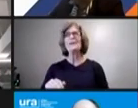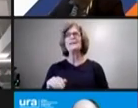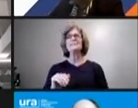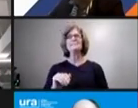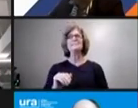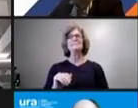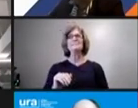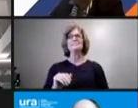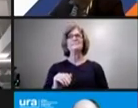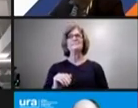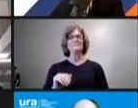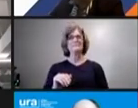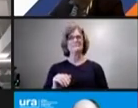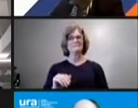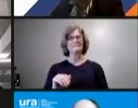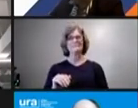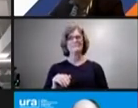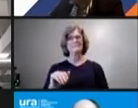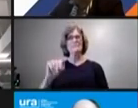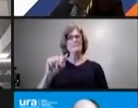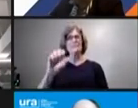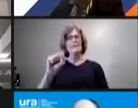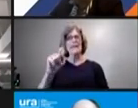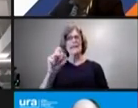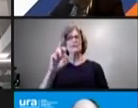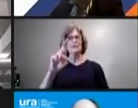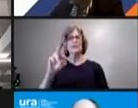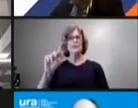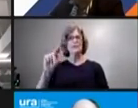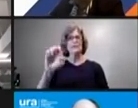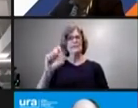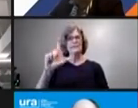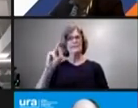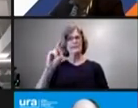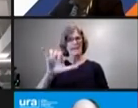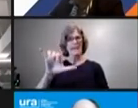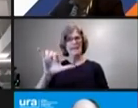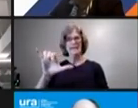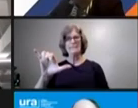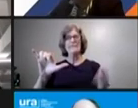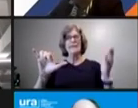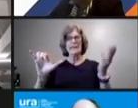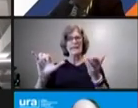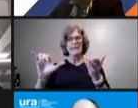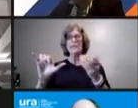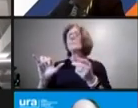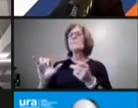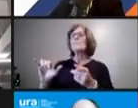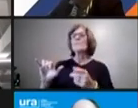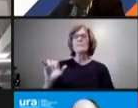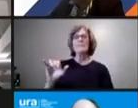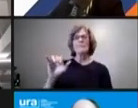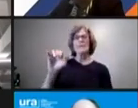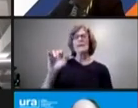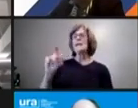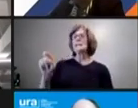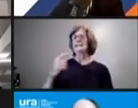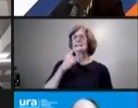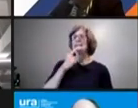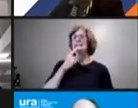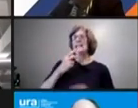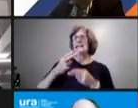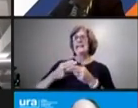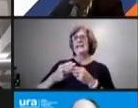Hello. Astrid Teclay? Here, and it's actually pronounced austere. Austere. Oh,